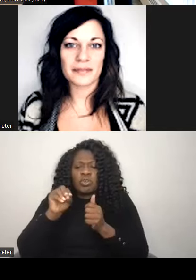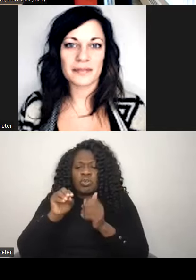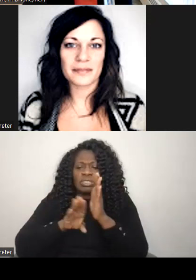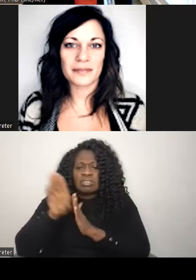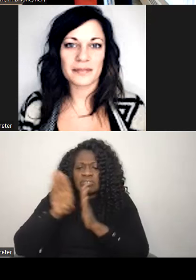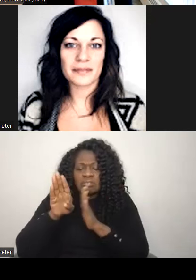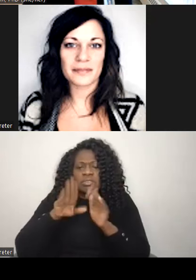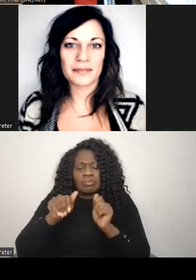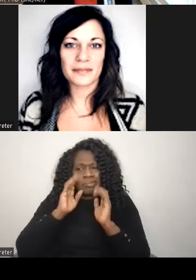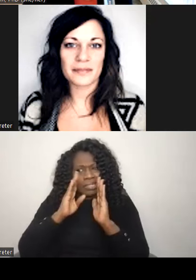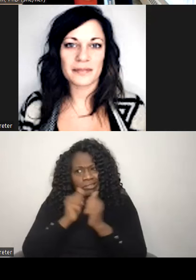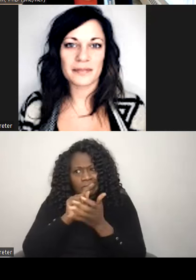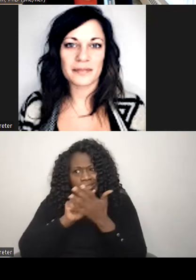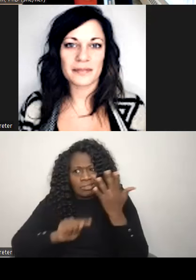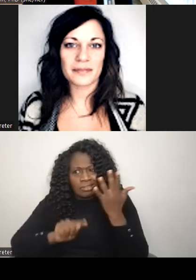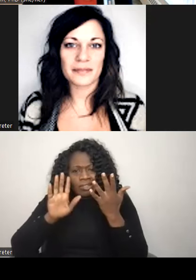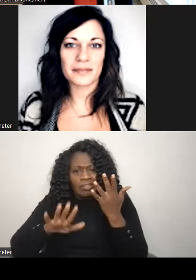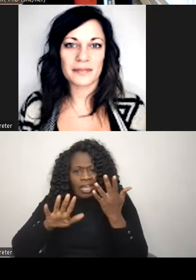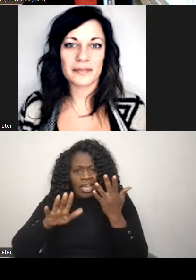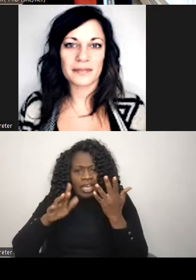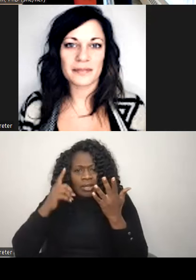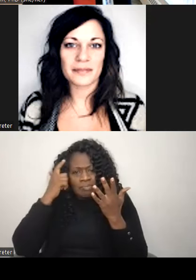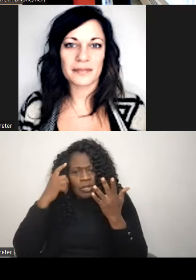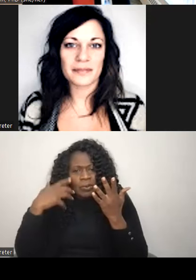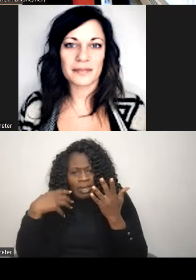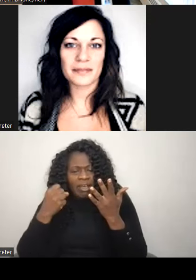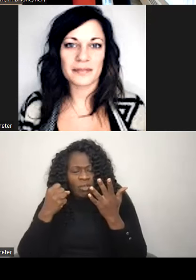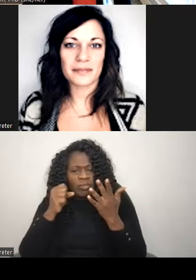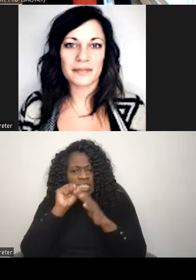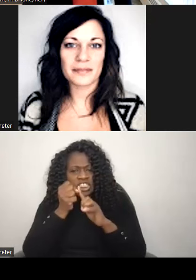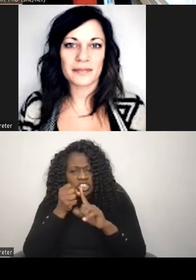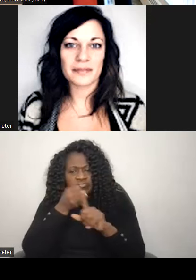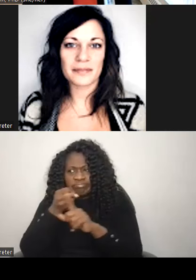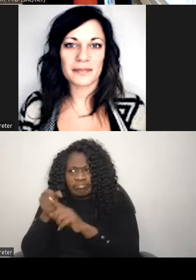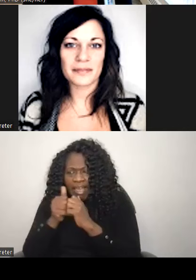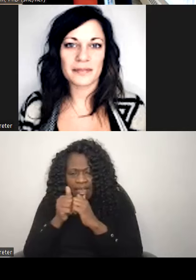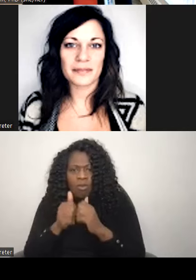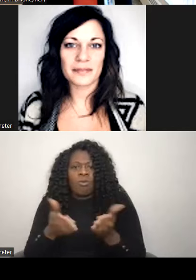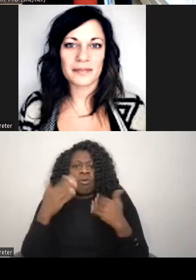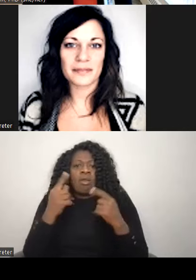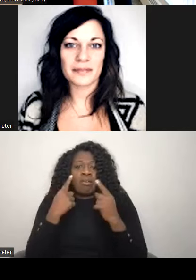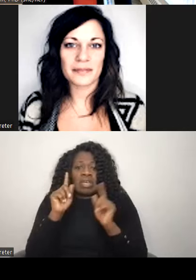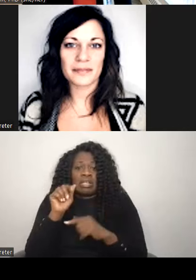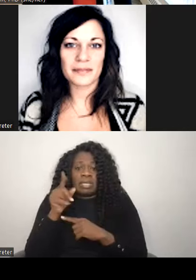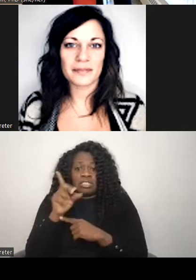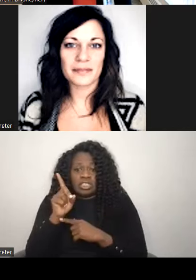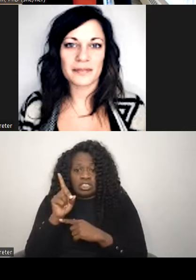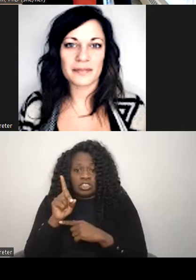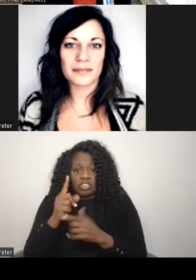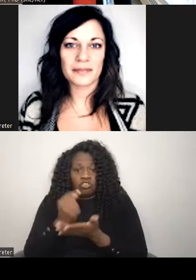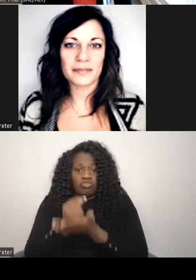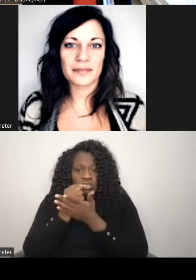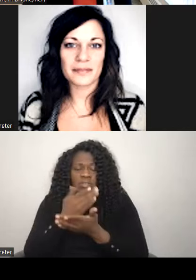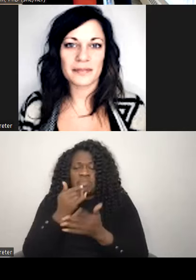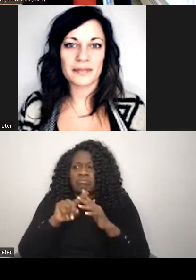to start to pay attention to the comorbidity of the mental health conditions. Effective ADHD treatment is also best